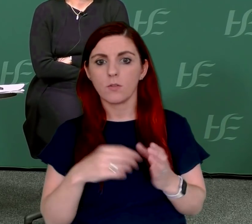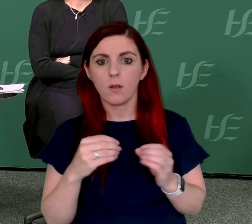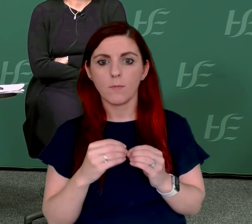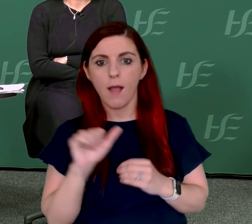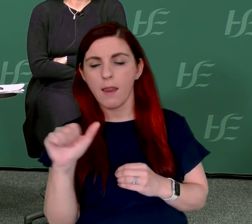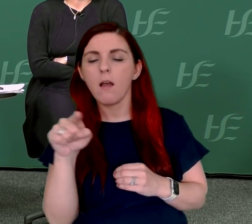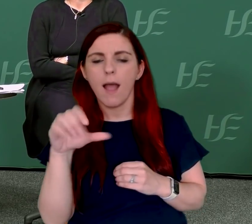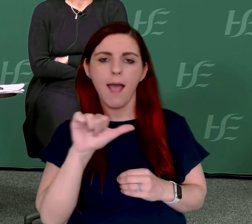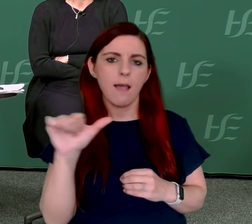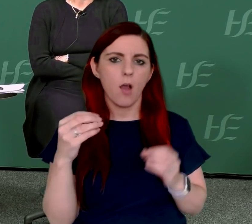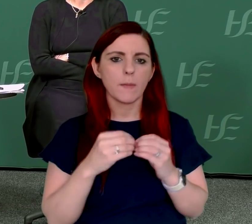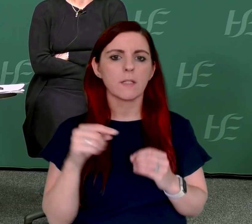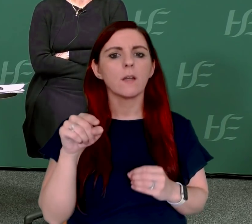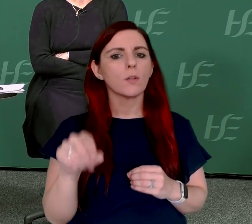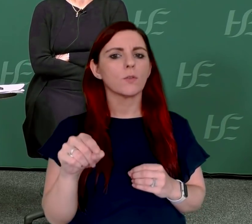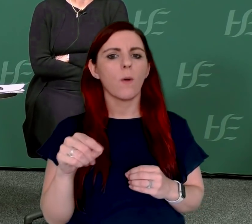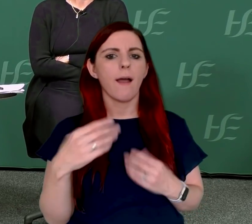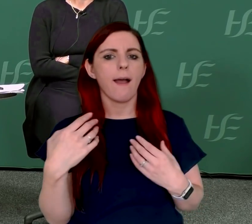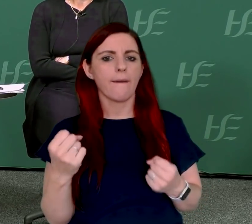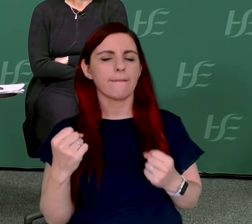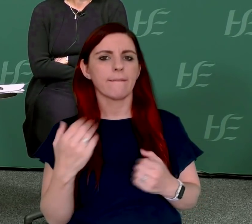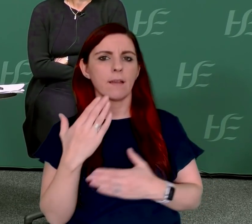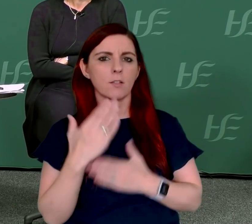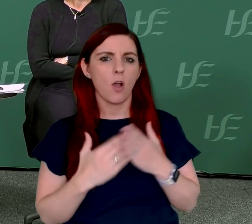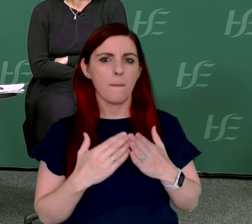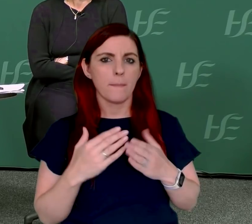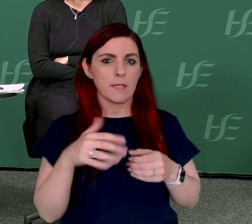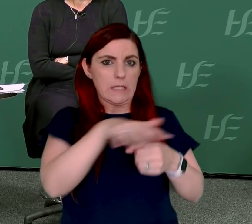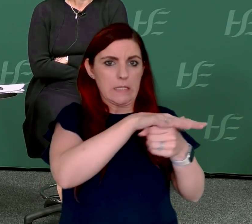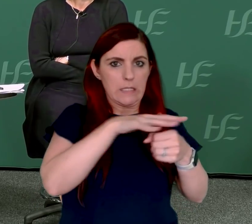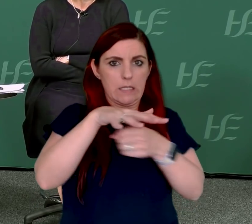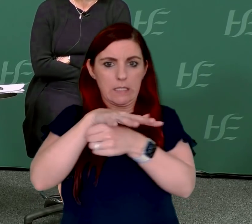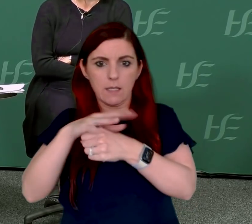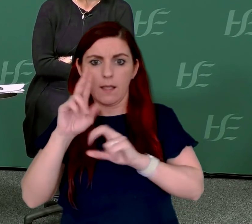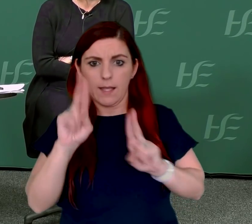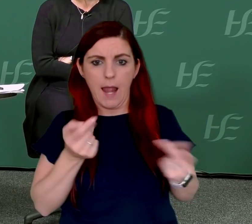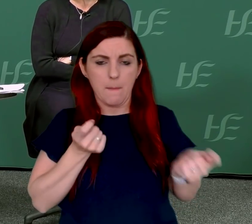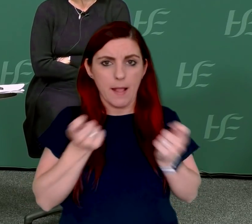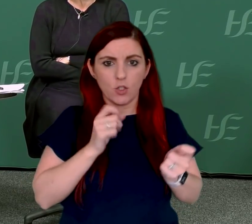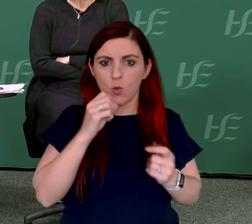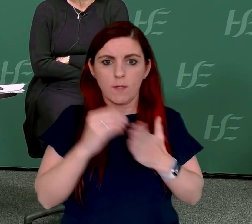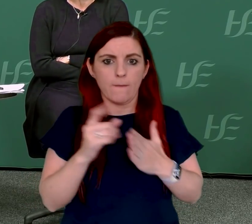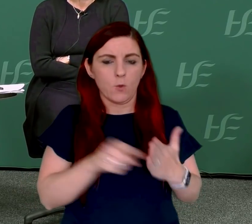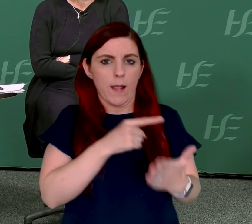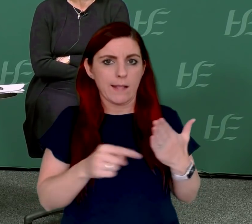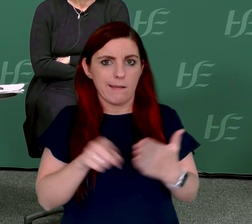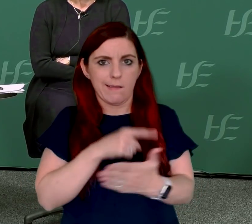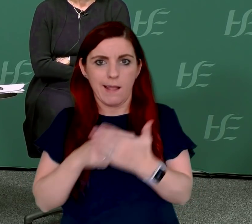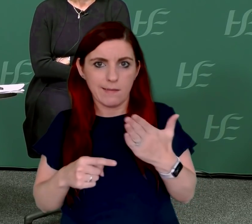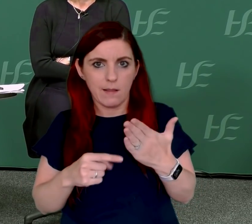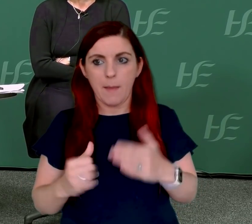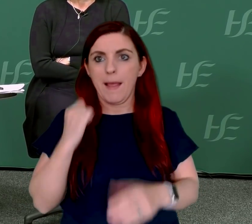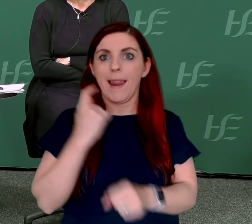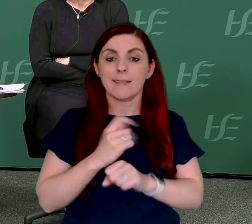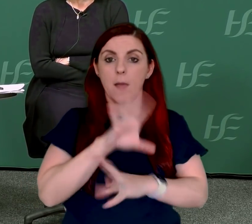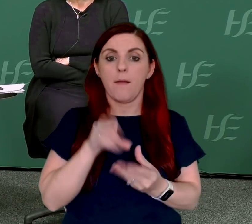thing is, as Paul said, there's a nuance in there for sites that can manage. They don't have to cancel things. The last time it was everything stopped.